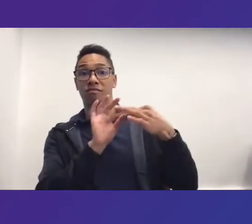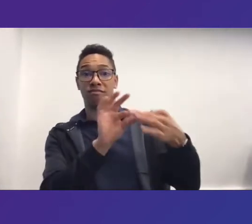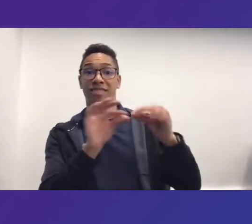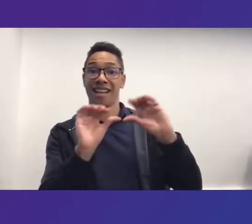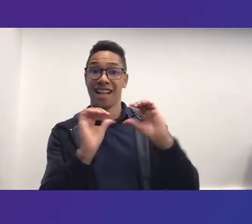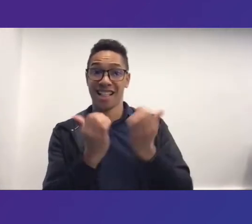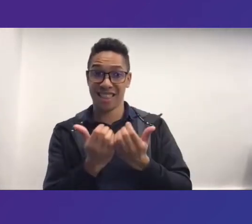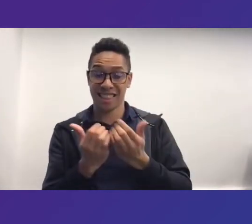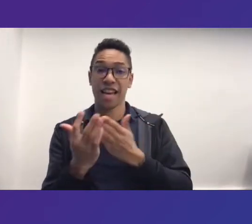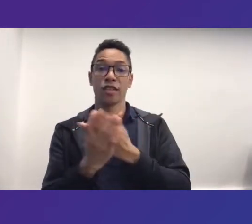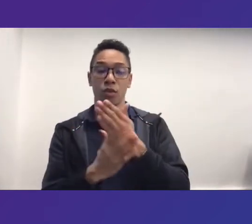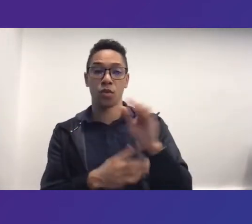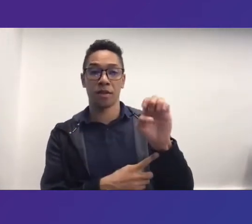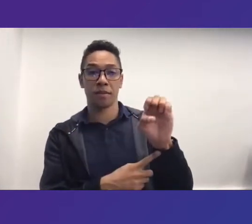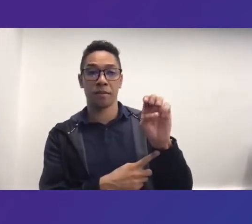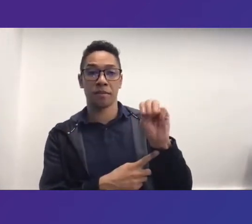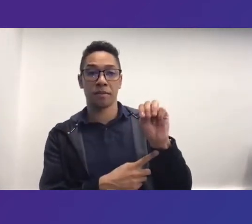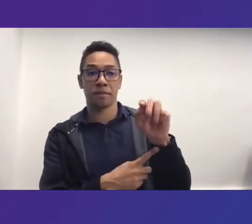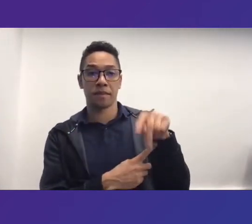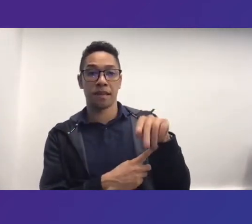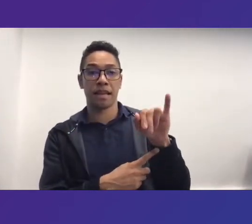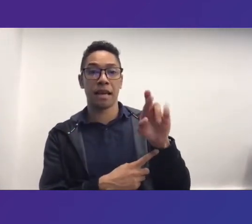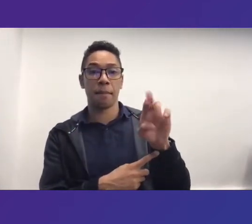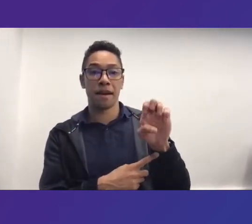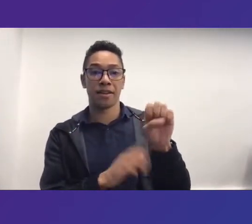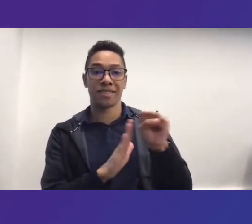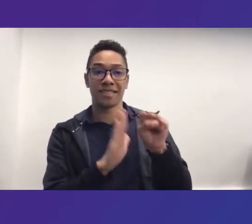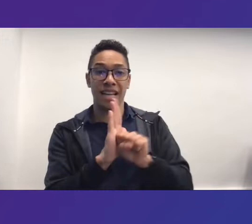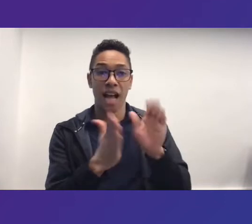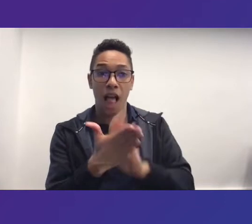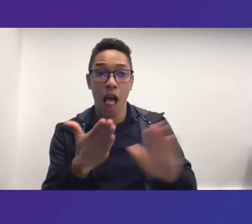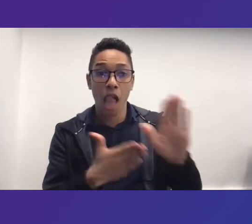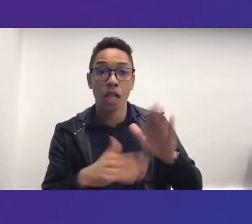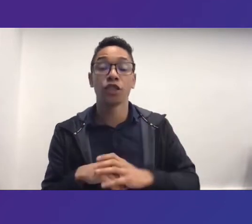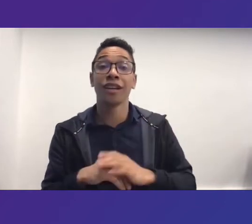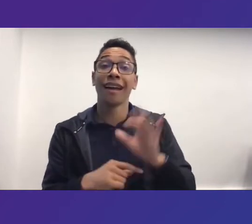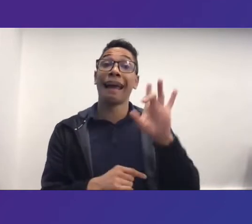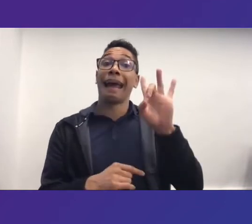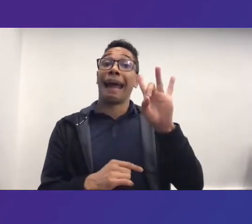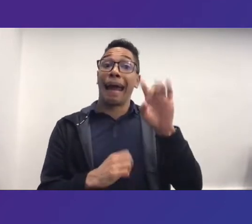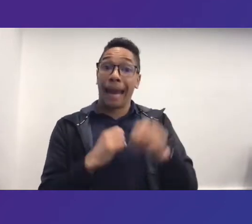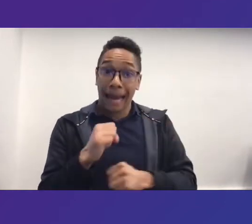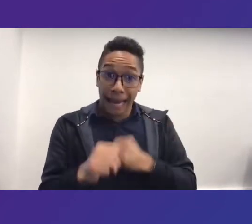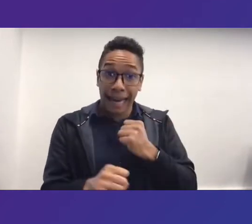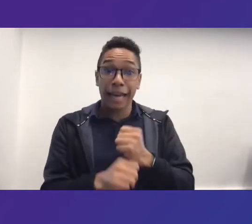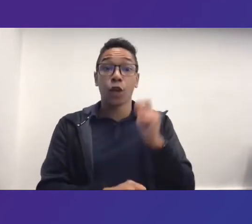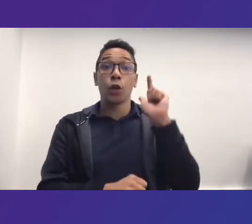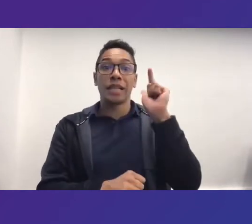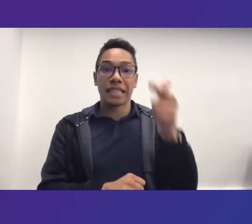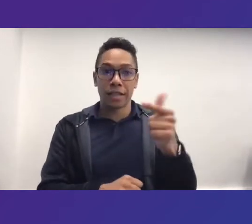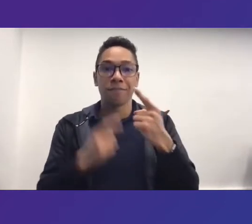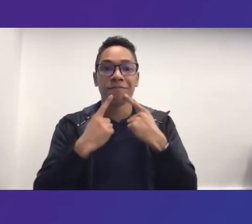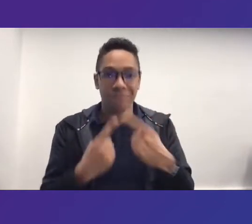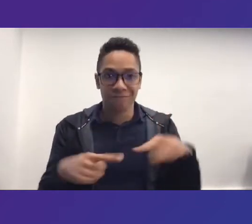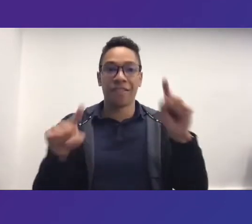courses with Empire State College. And then eventually, 8 years later, I managed to get my bachelor's